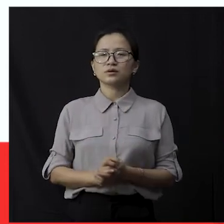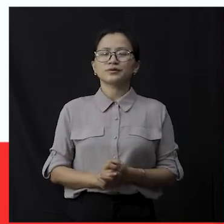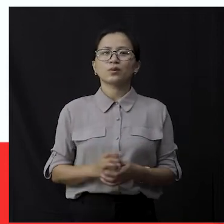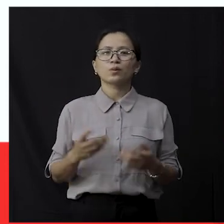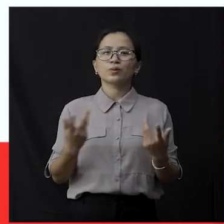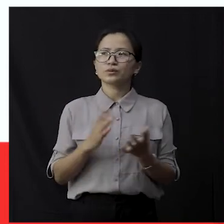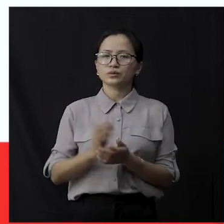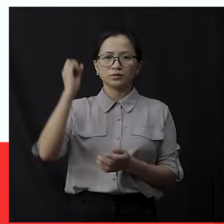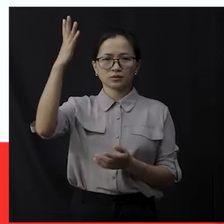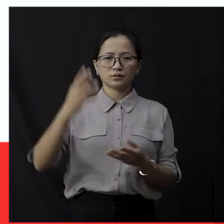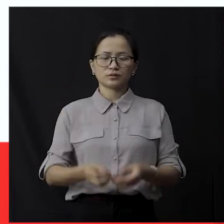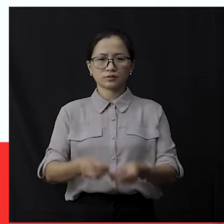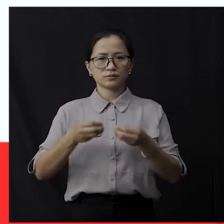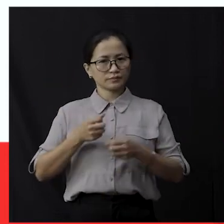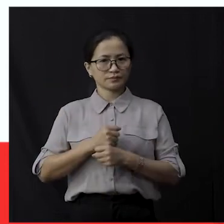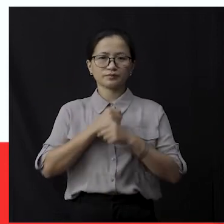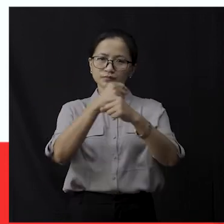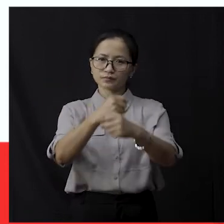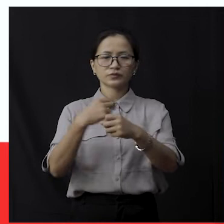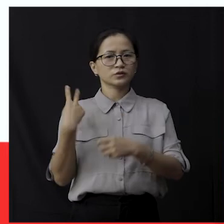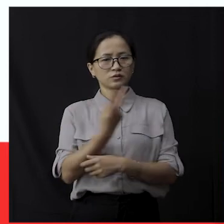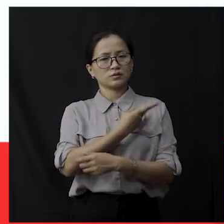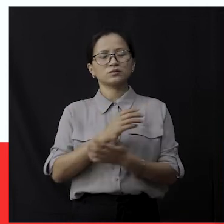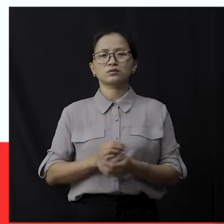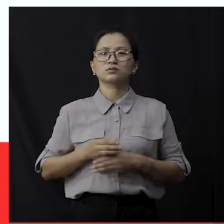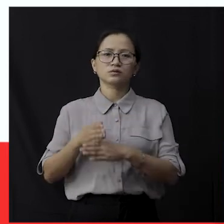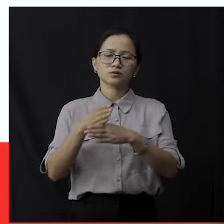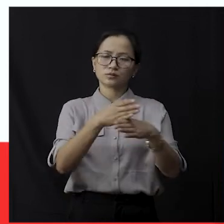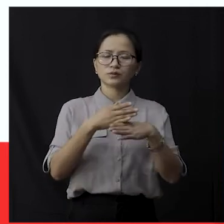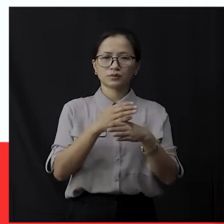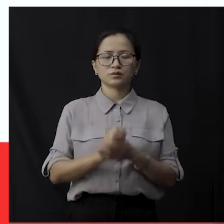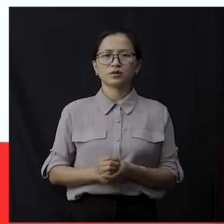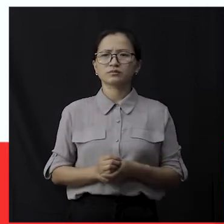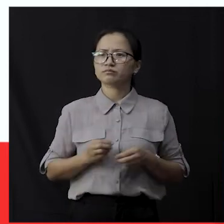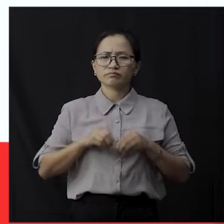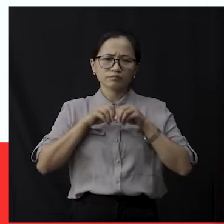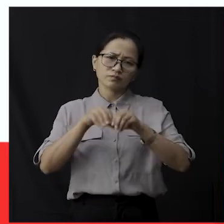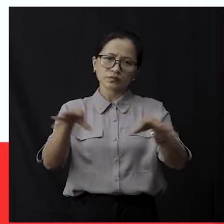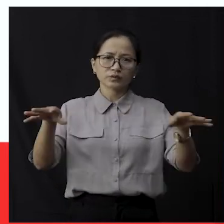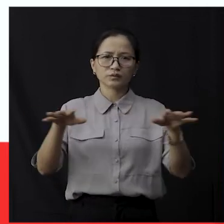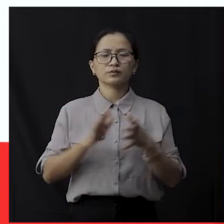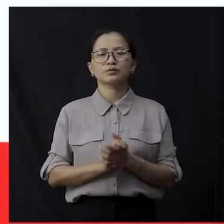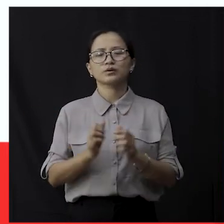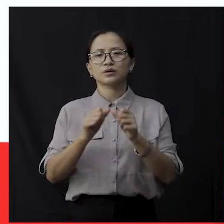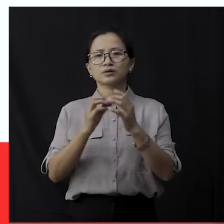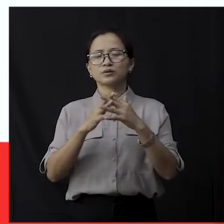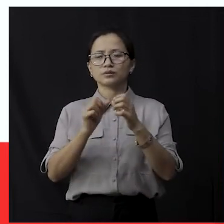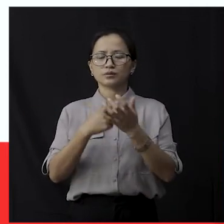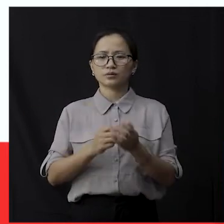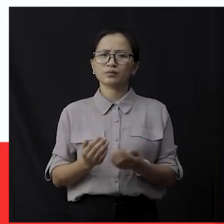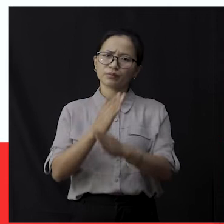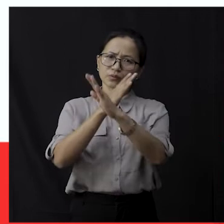is your and my responsibility to spread awareness about um,